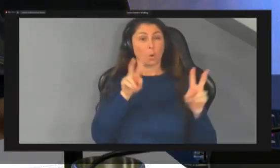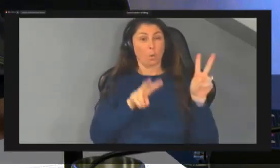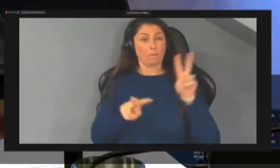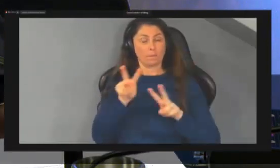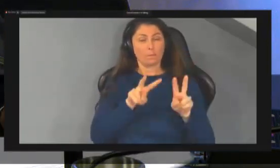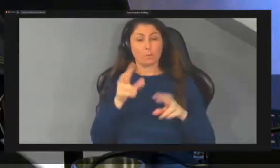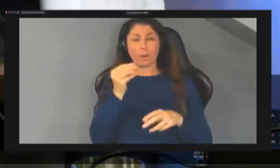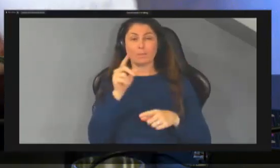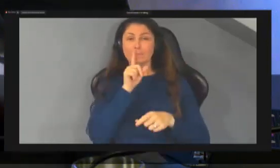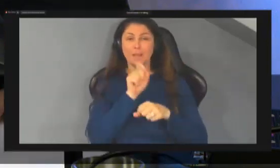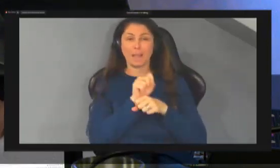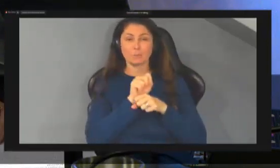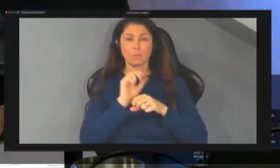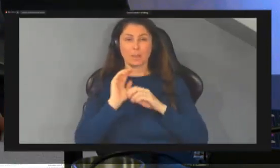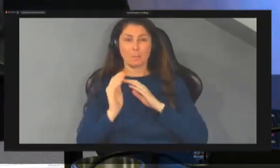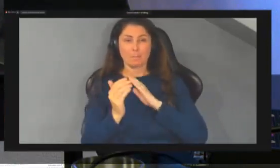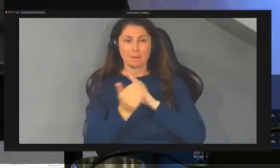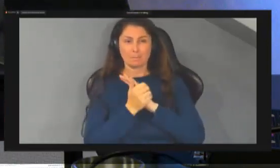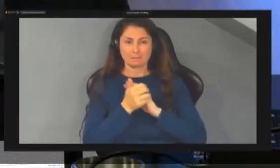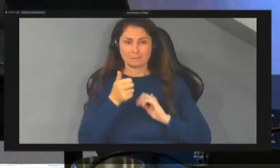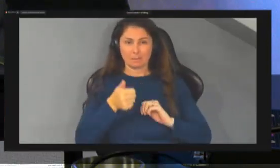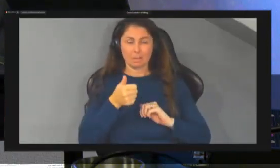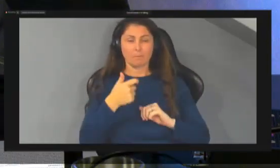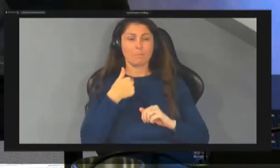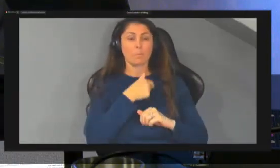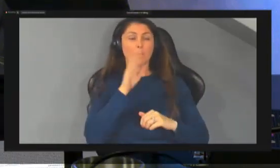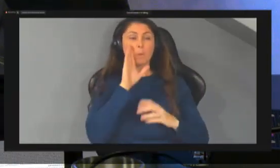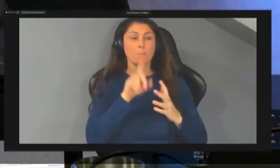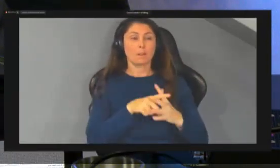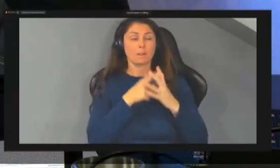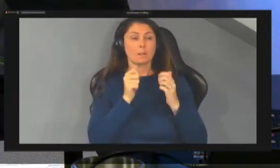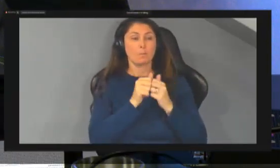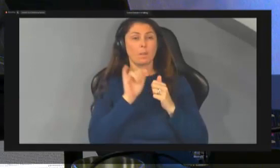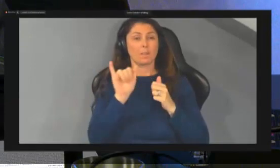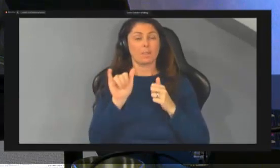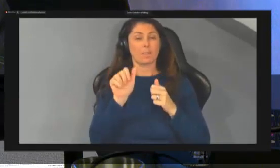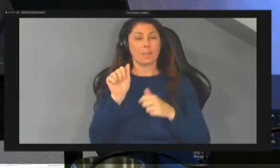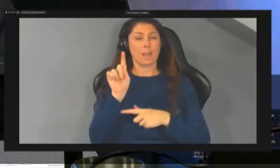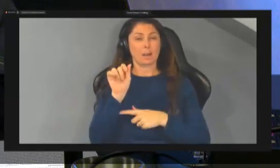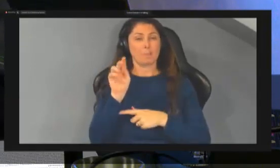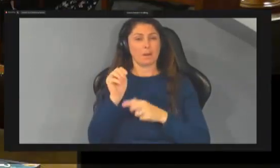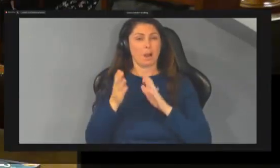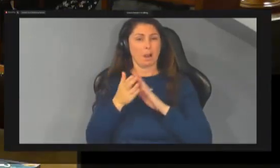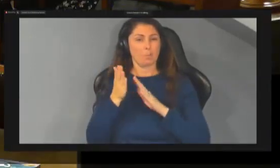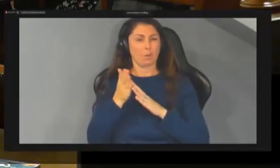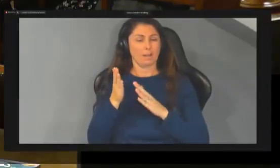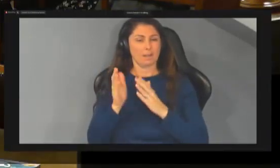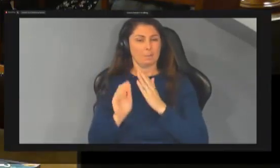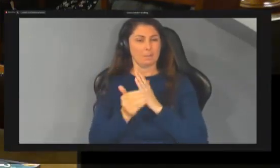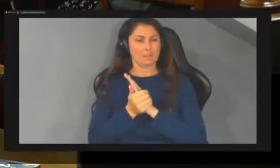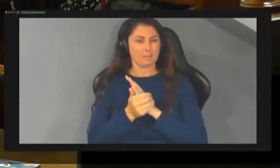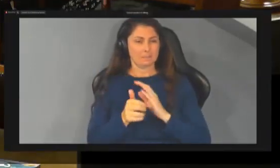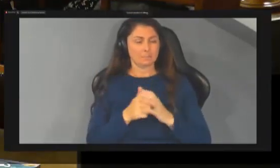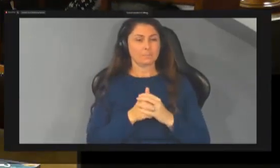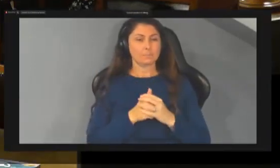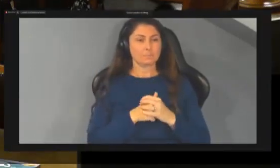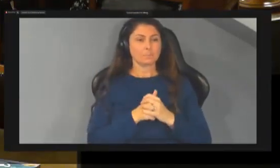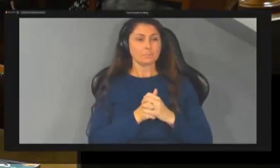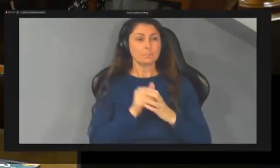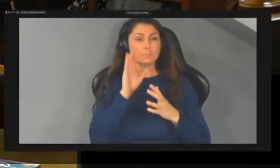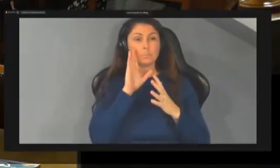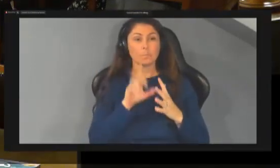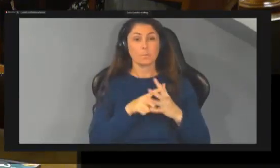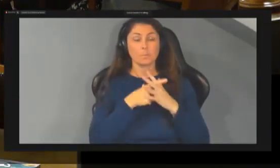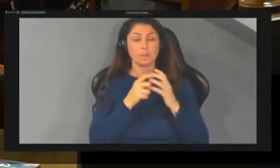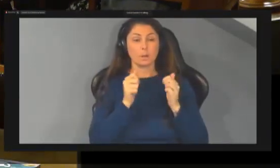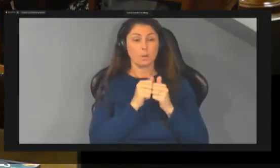actual amendment itself. We will begin with the administration operating amendments. And we'll begin with